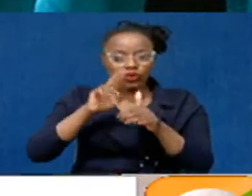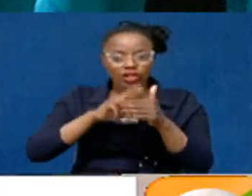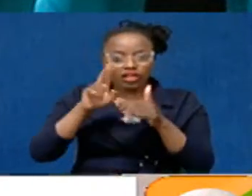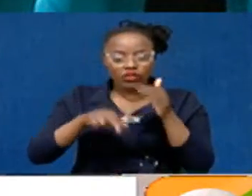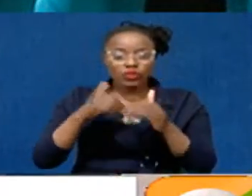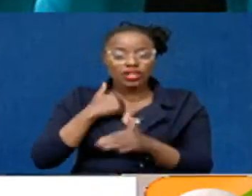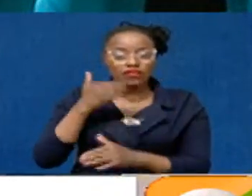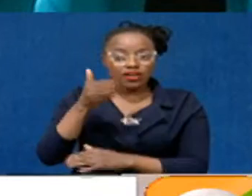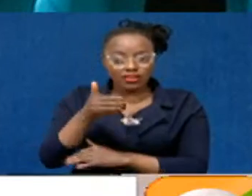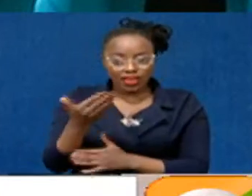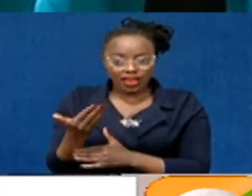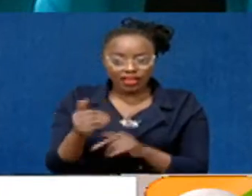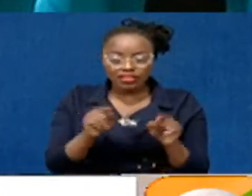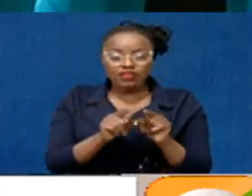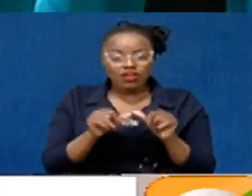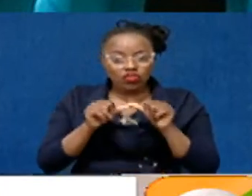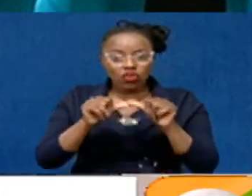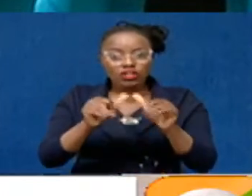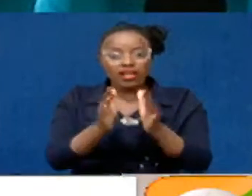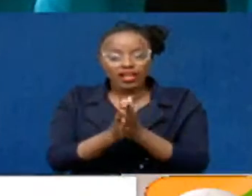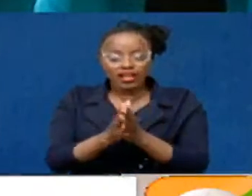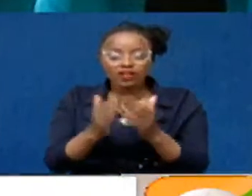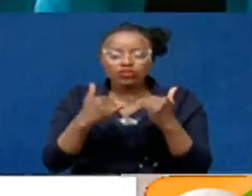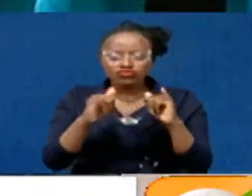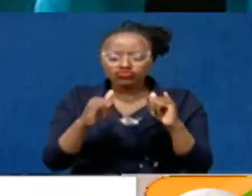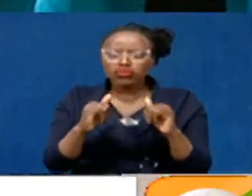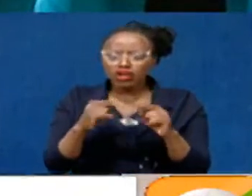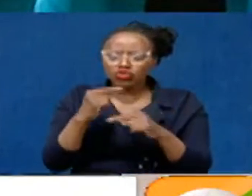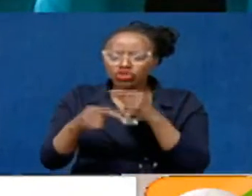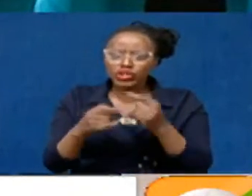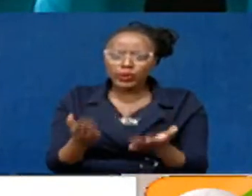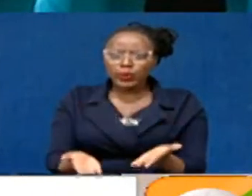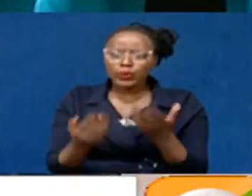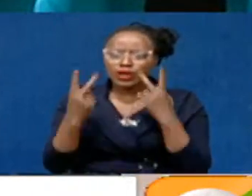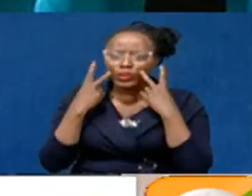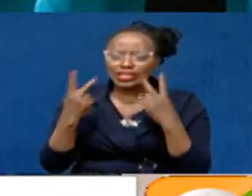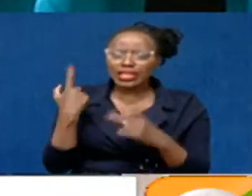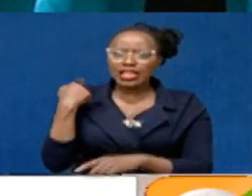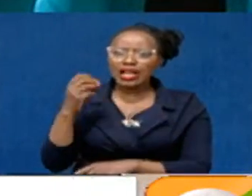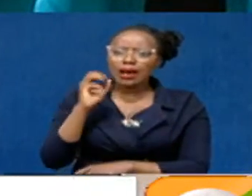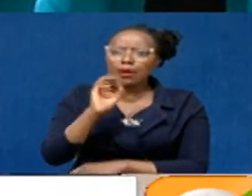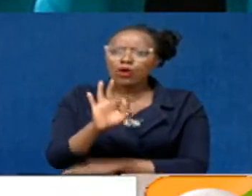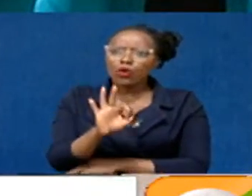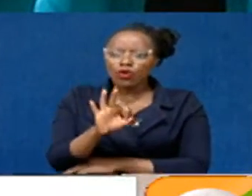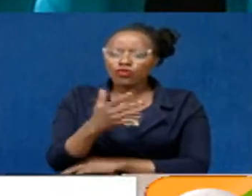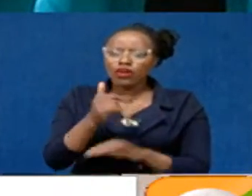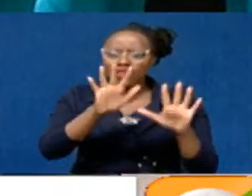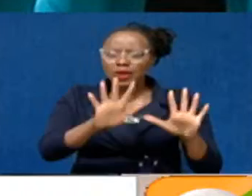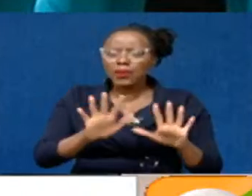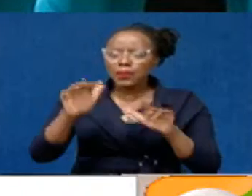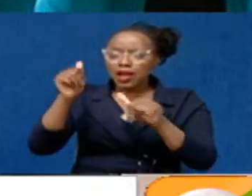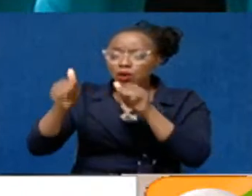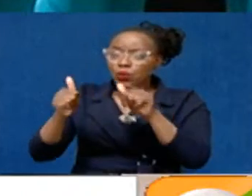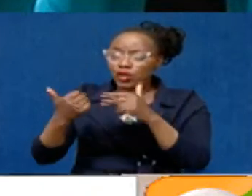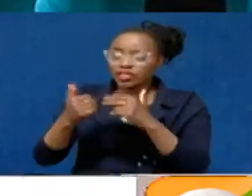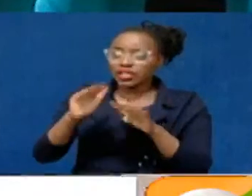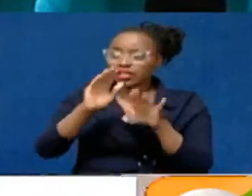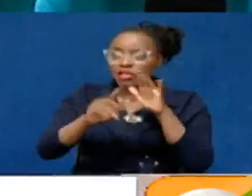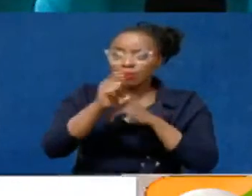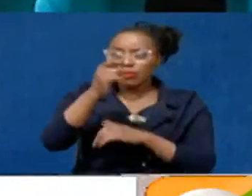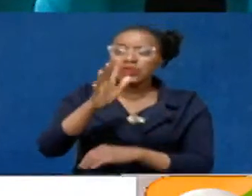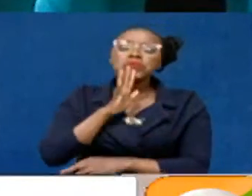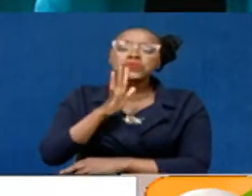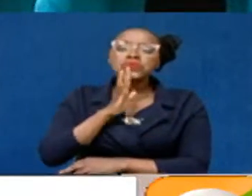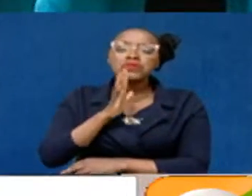been going on and they have intensified. I mean, you look at the number of rallies the DP himself has